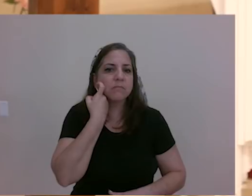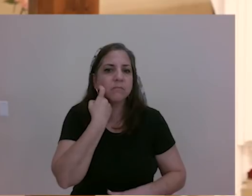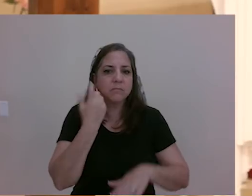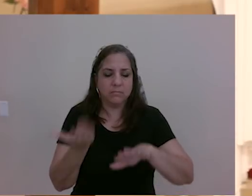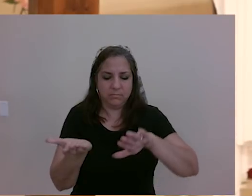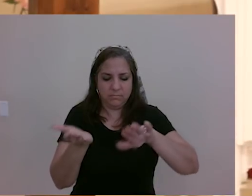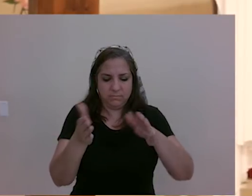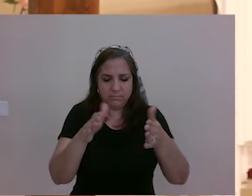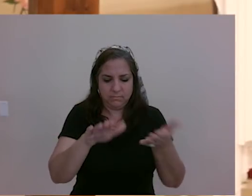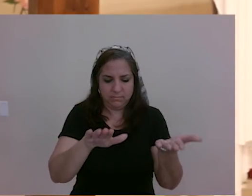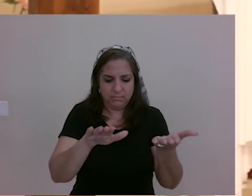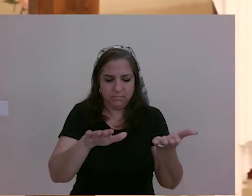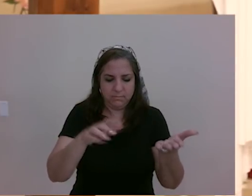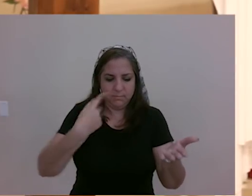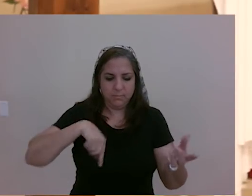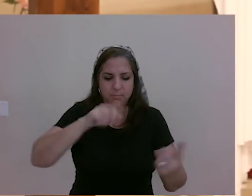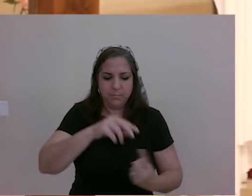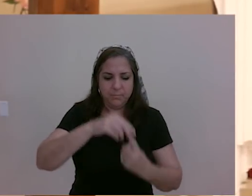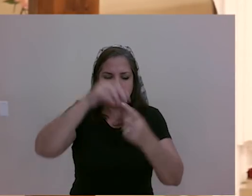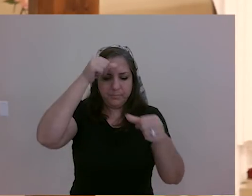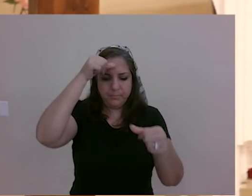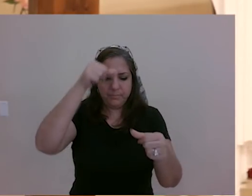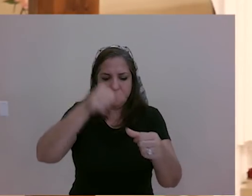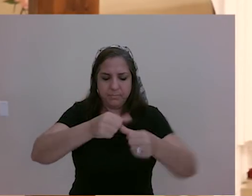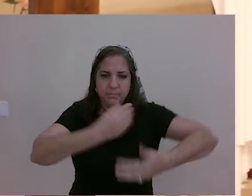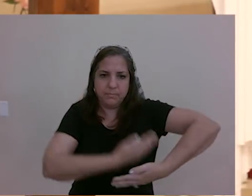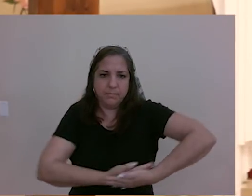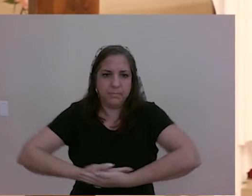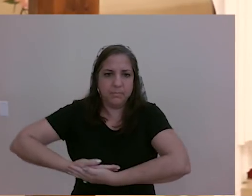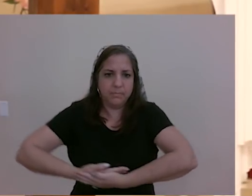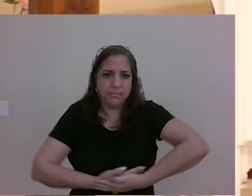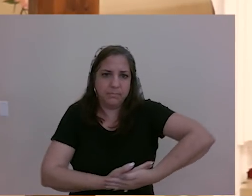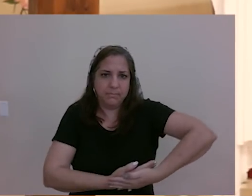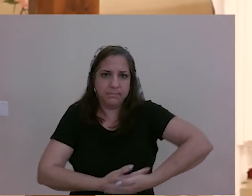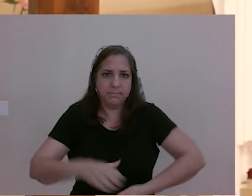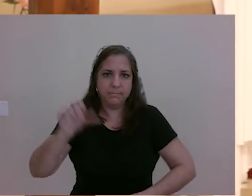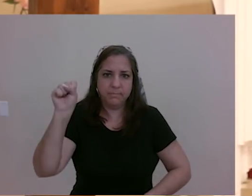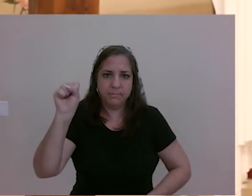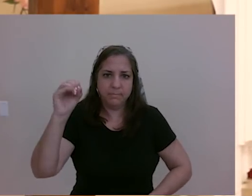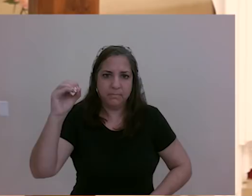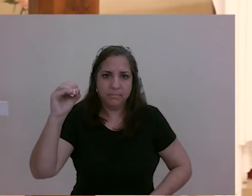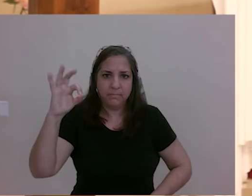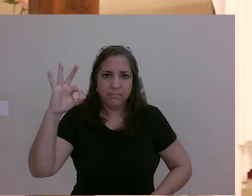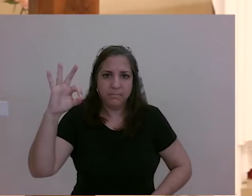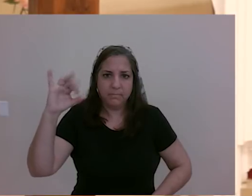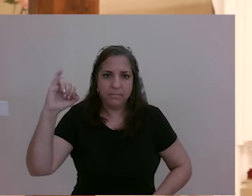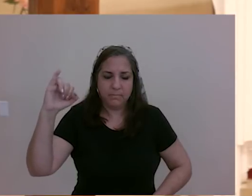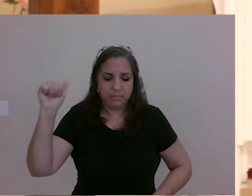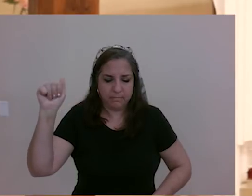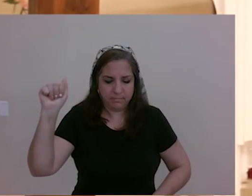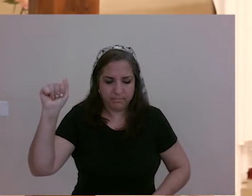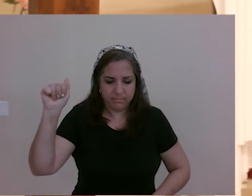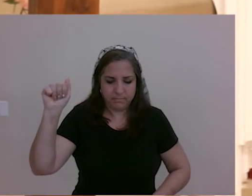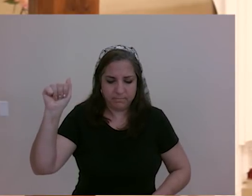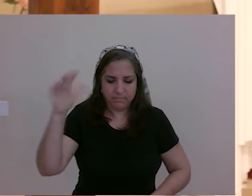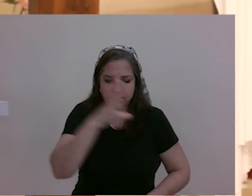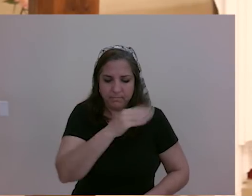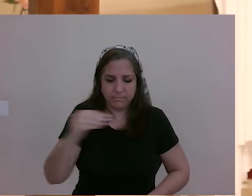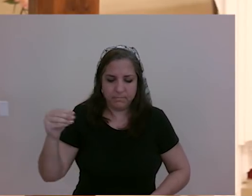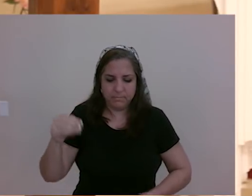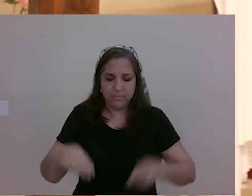died. We especially remember the baby Sophie Riviera and Rosalie